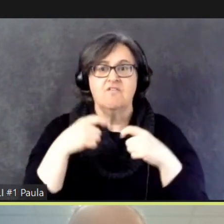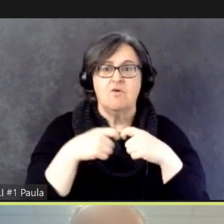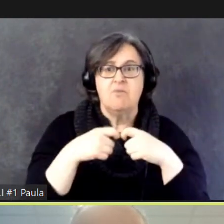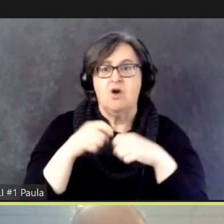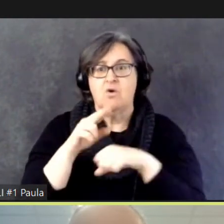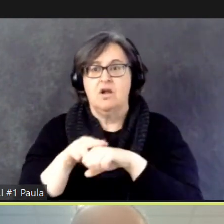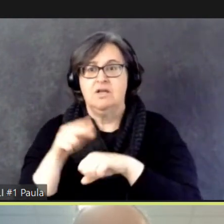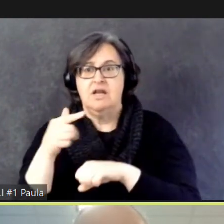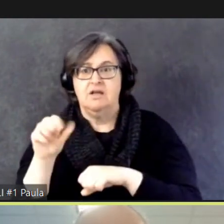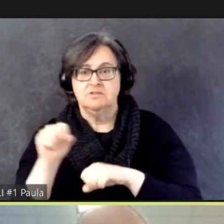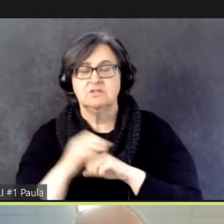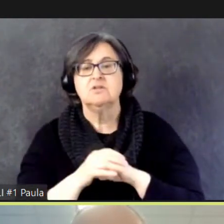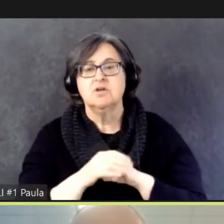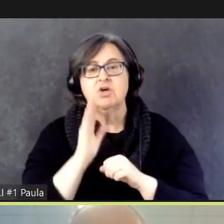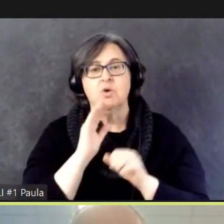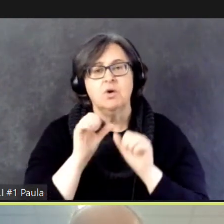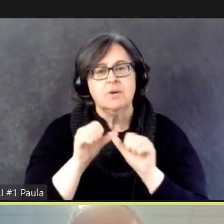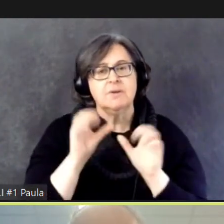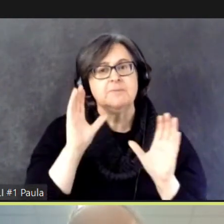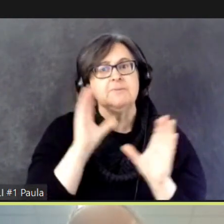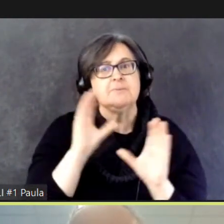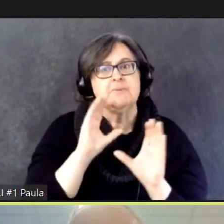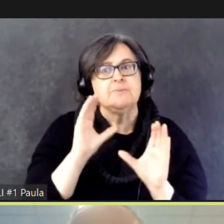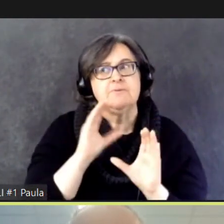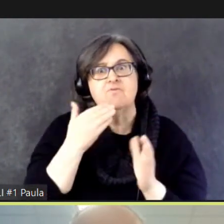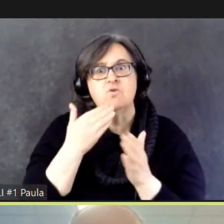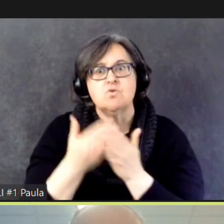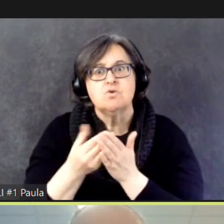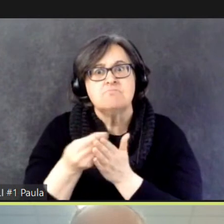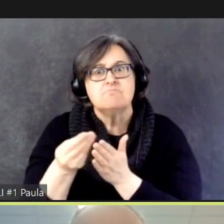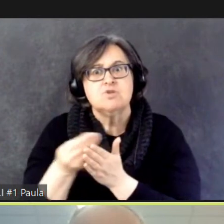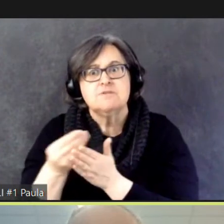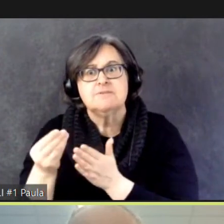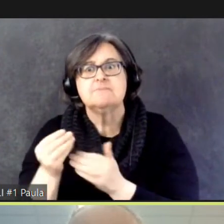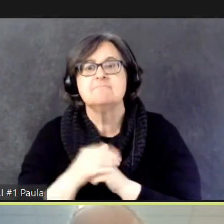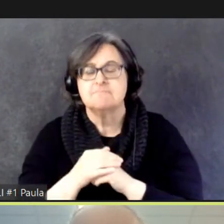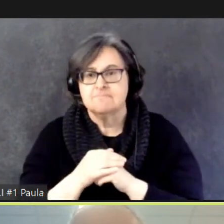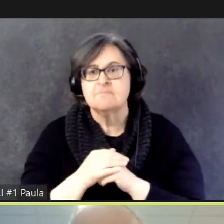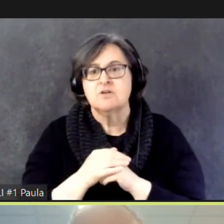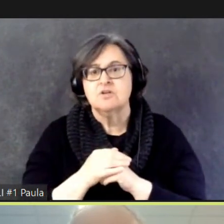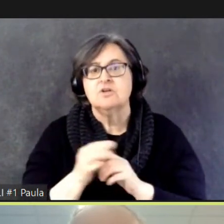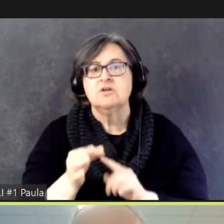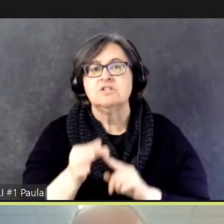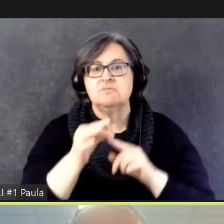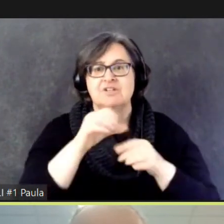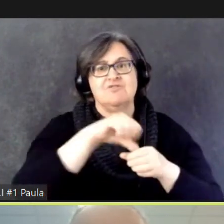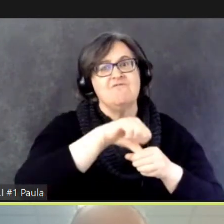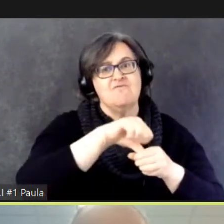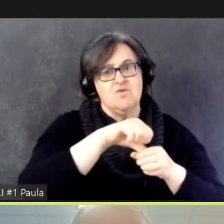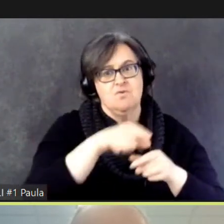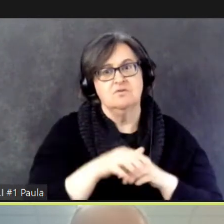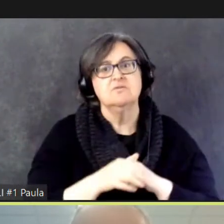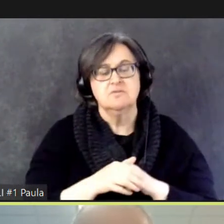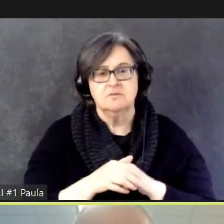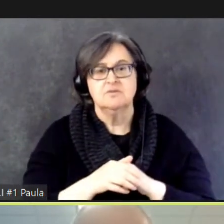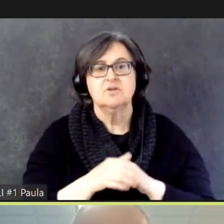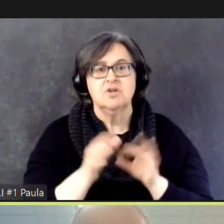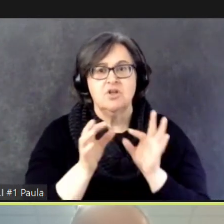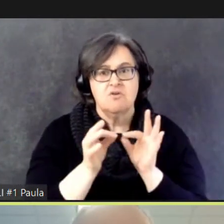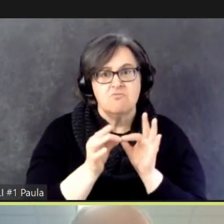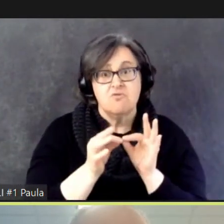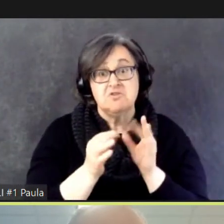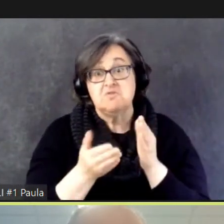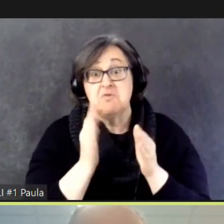natural gas, but we will continue to look for those opportunistic buys, particularly in the fuel market as prices avail